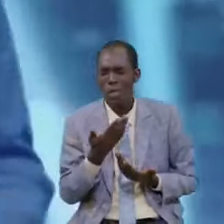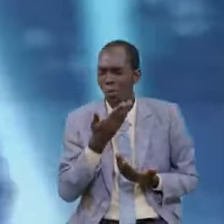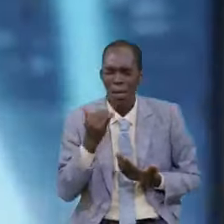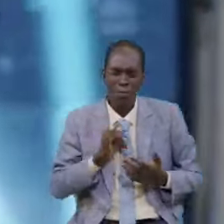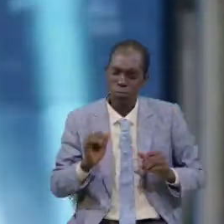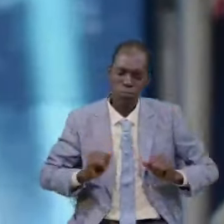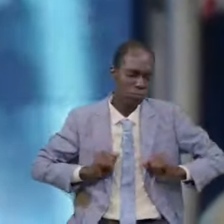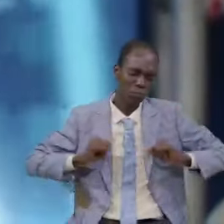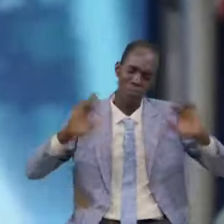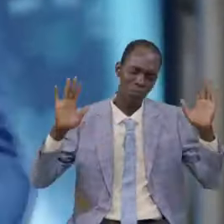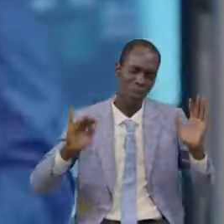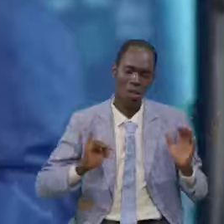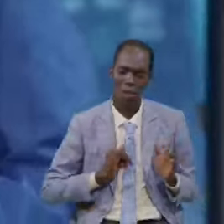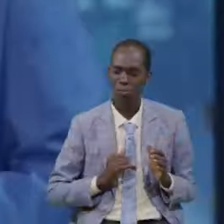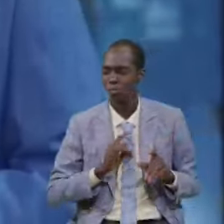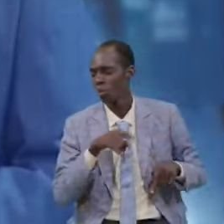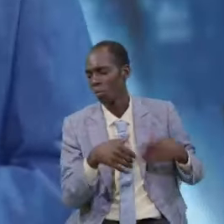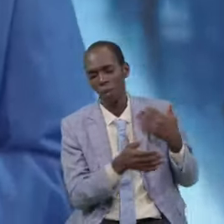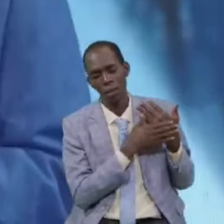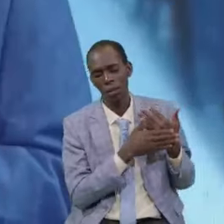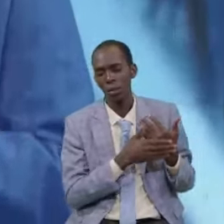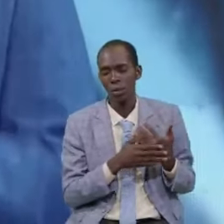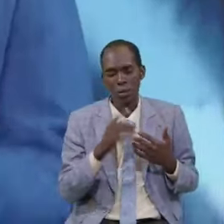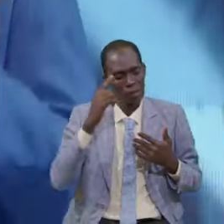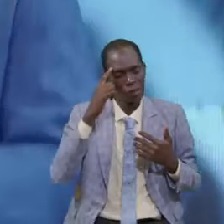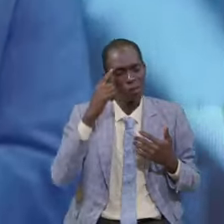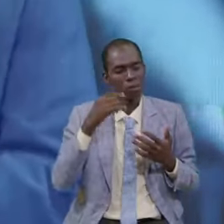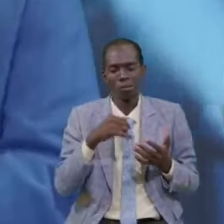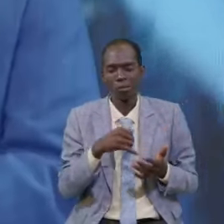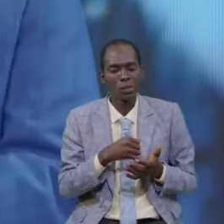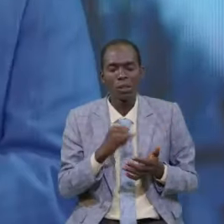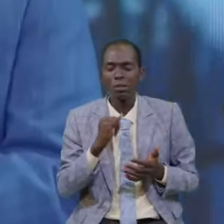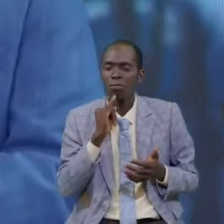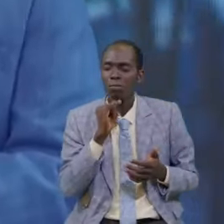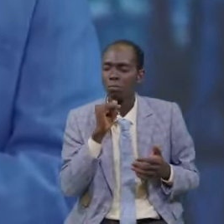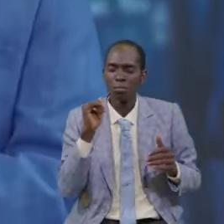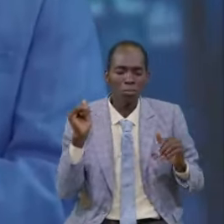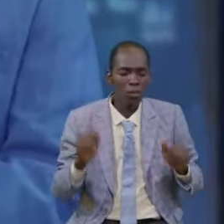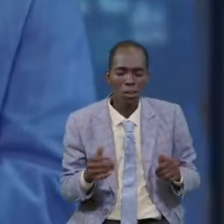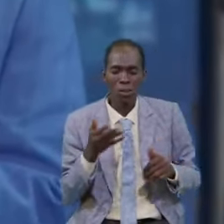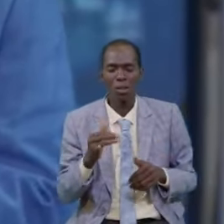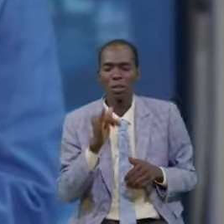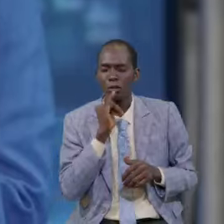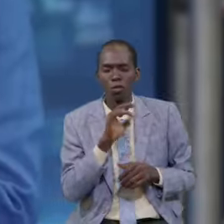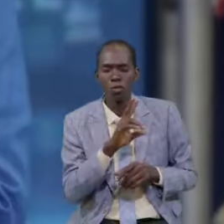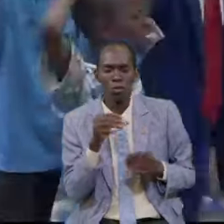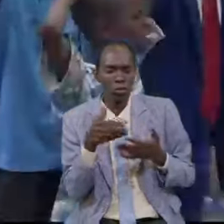back, thinking that there is nothing new that will happen, a new story,